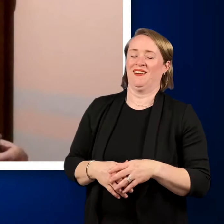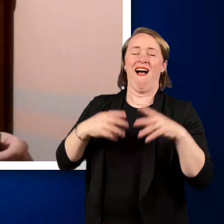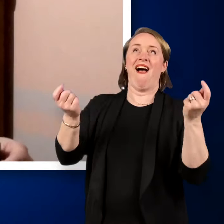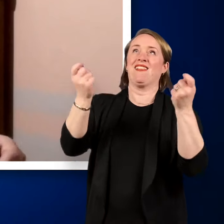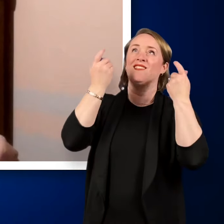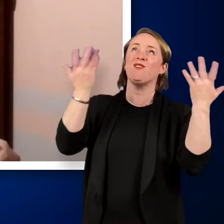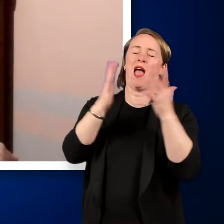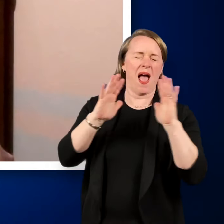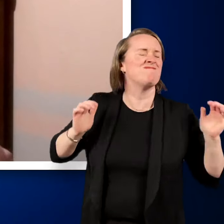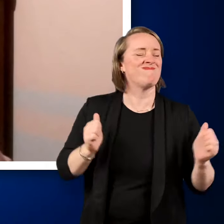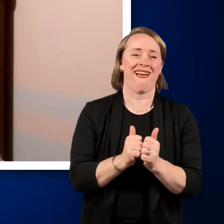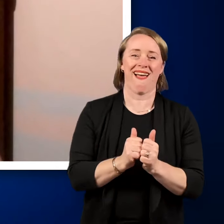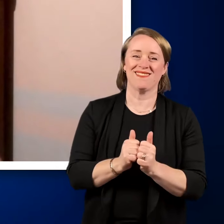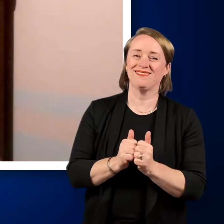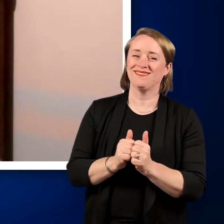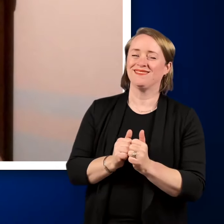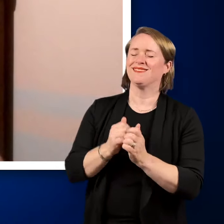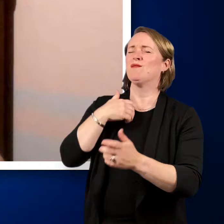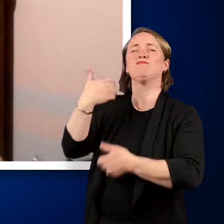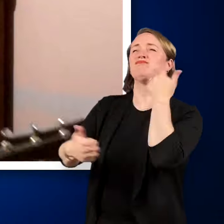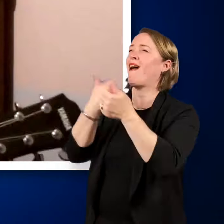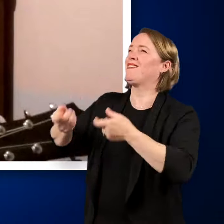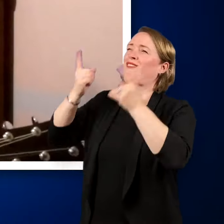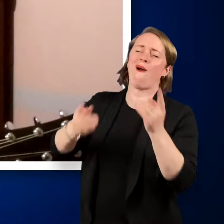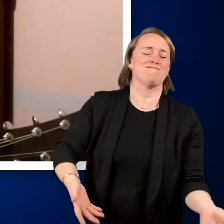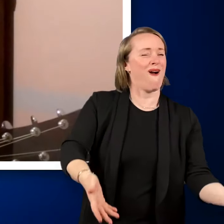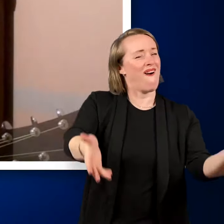Hallelujah. Amen. And praise God. Come on.